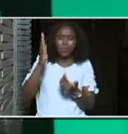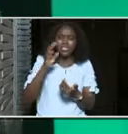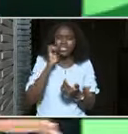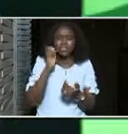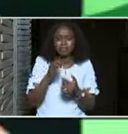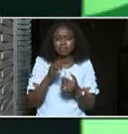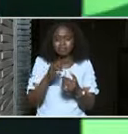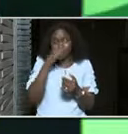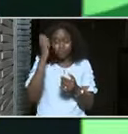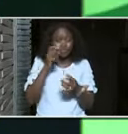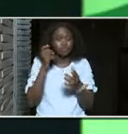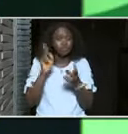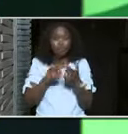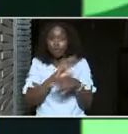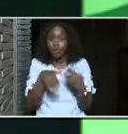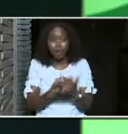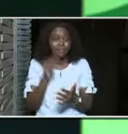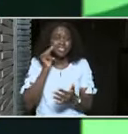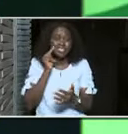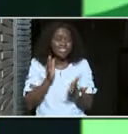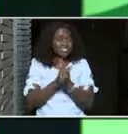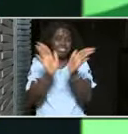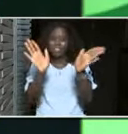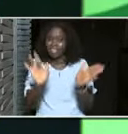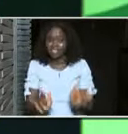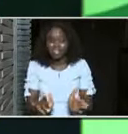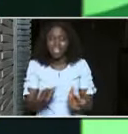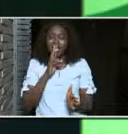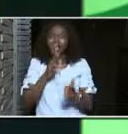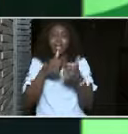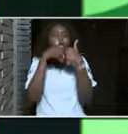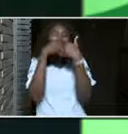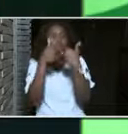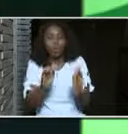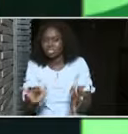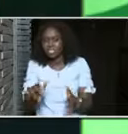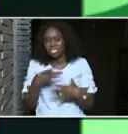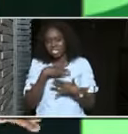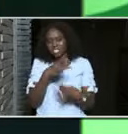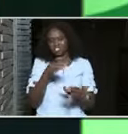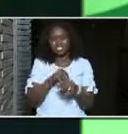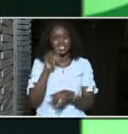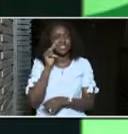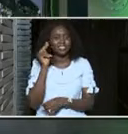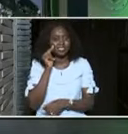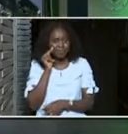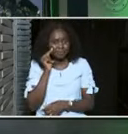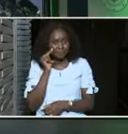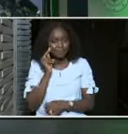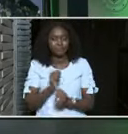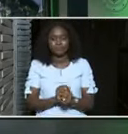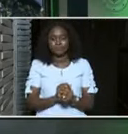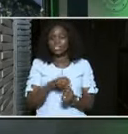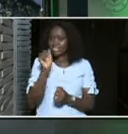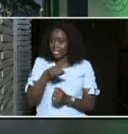to all intents and purposes, Nigerians generally are losing interest in Nigeria. You mean in